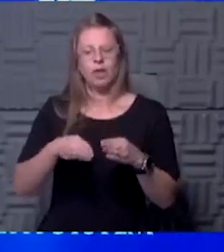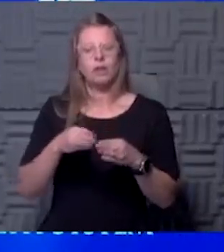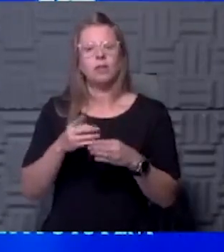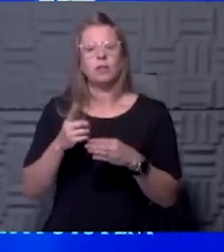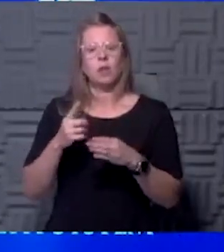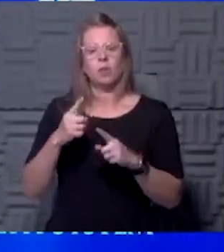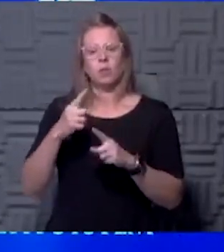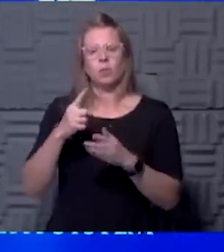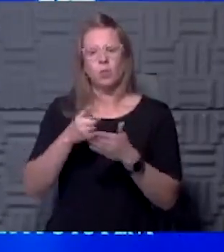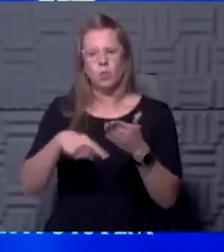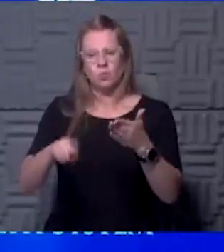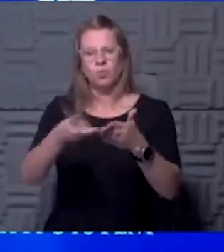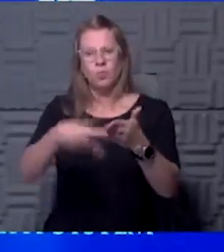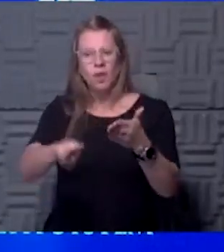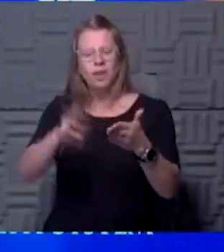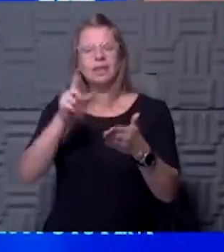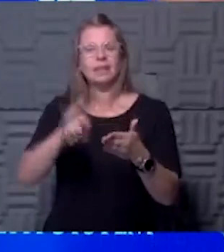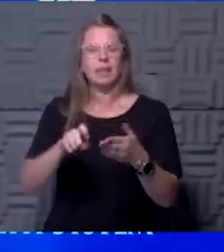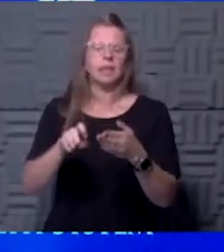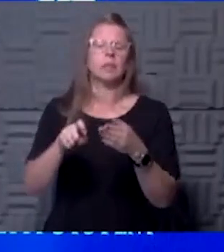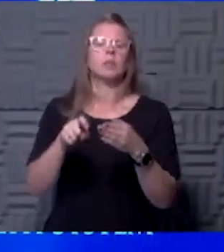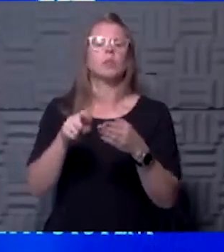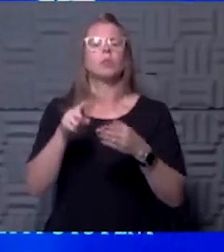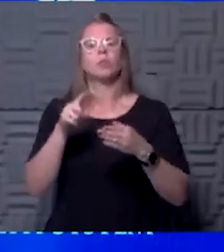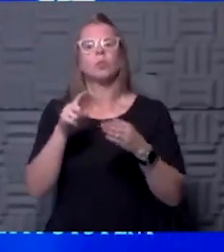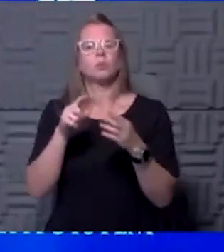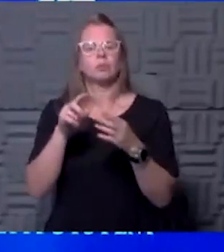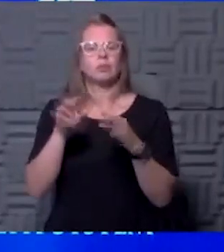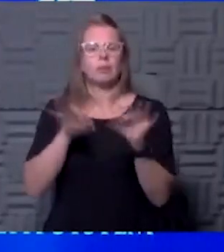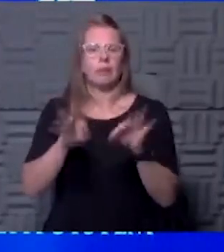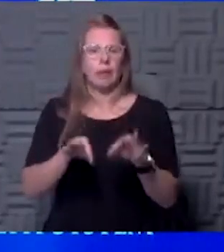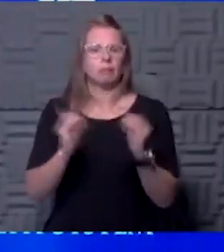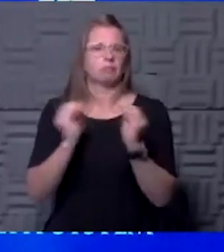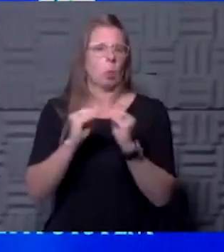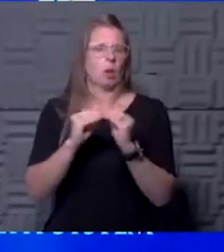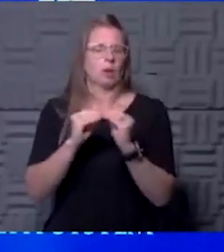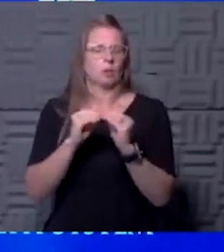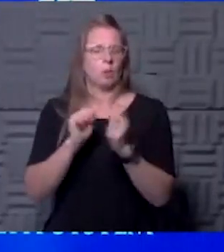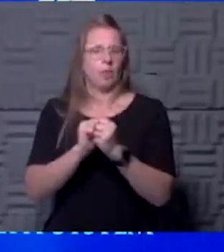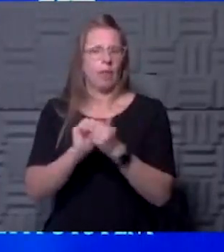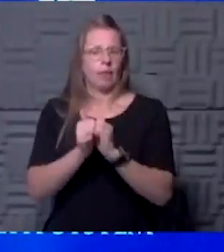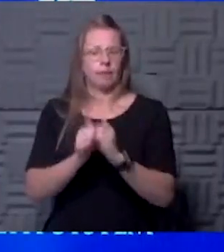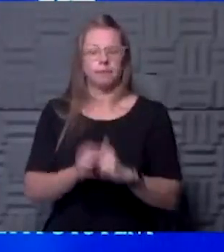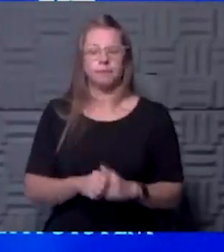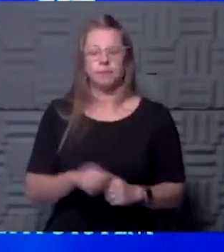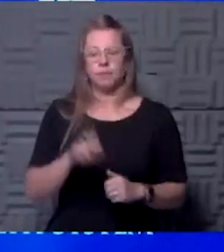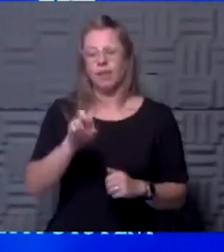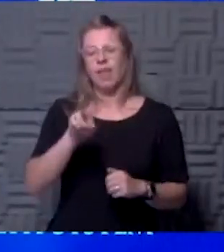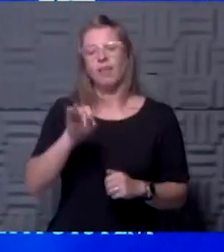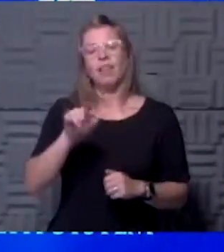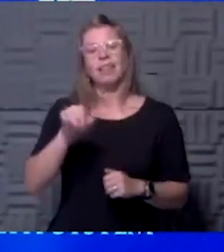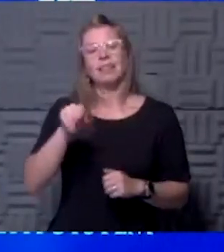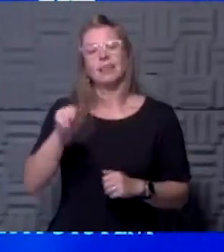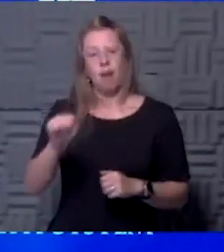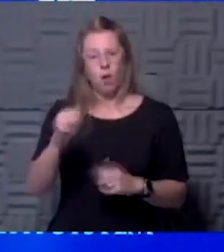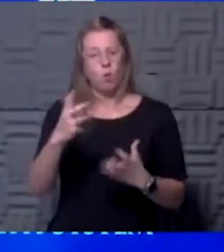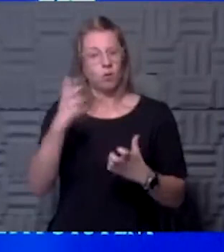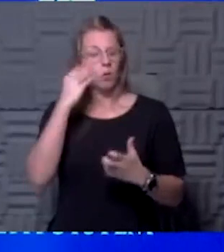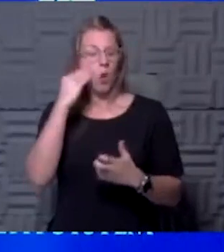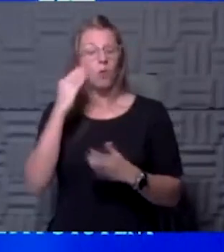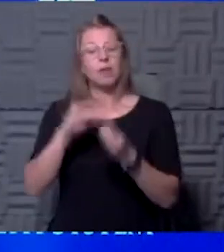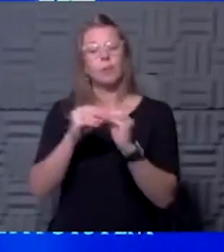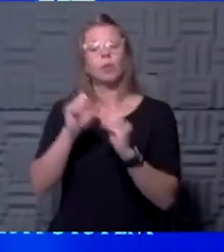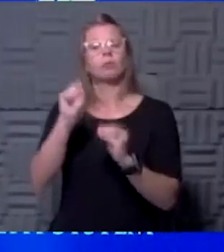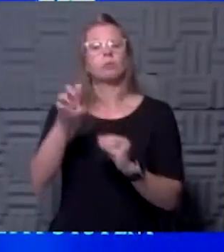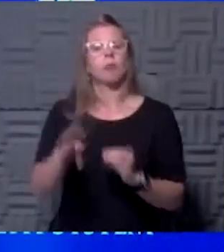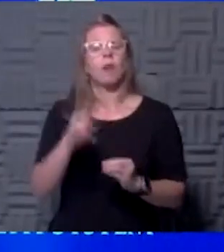think it's going to be important for folks to hear as that story continues to evolve. Sure. Evelina wants to know of the numbers that you